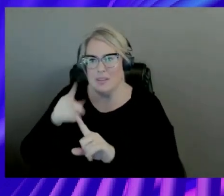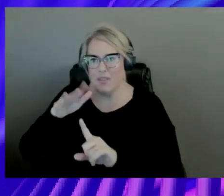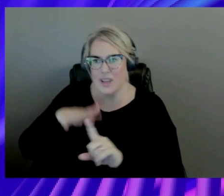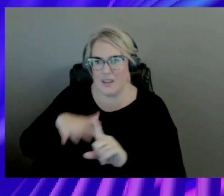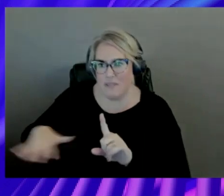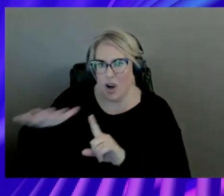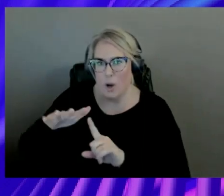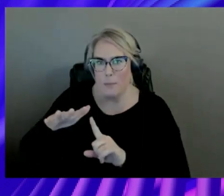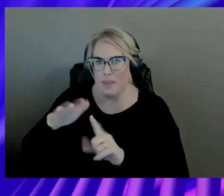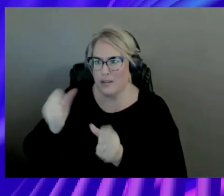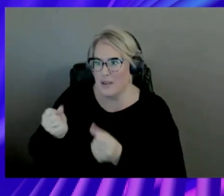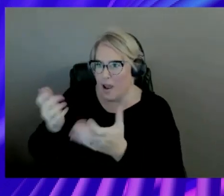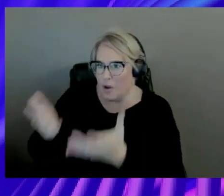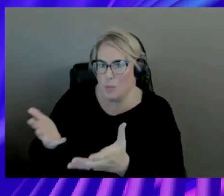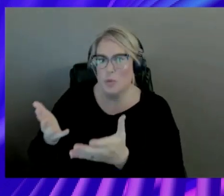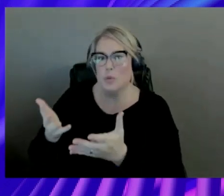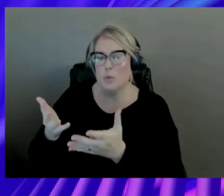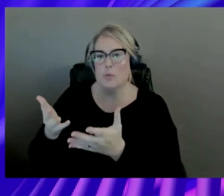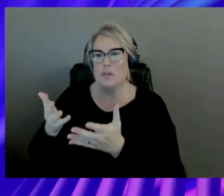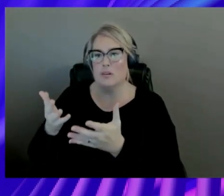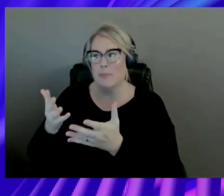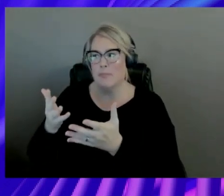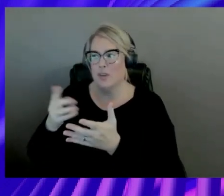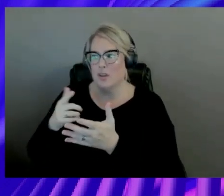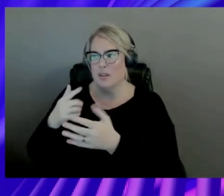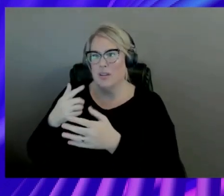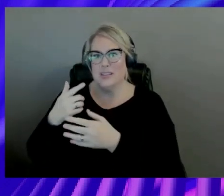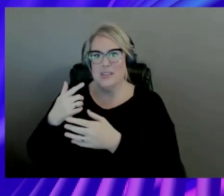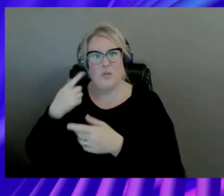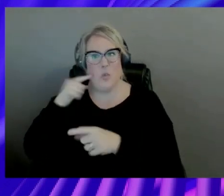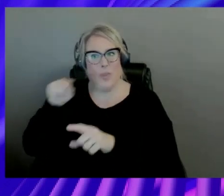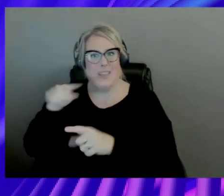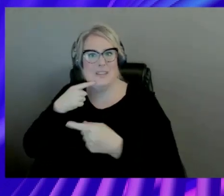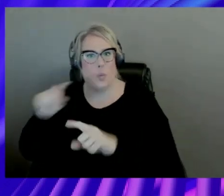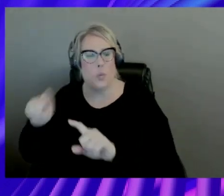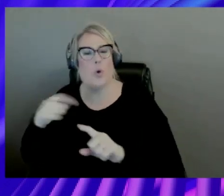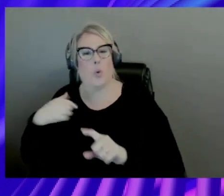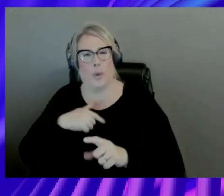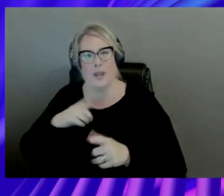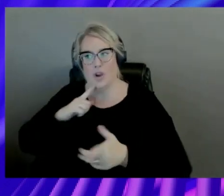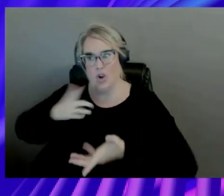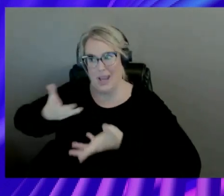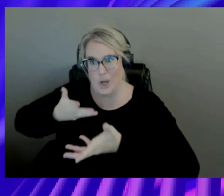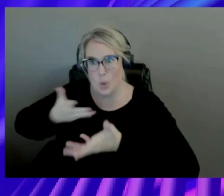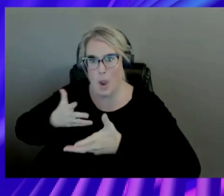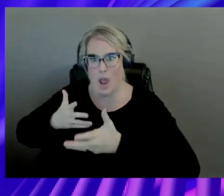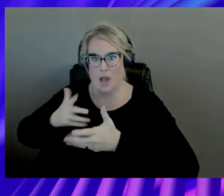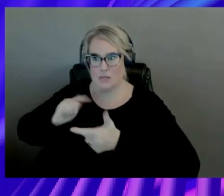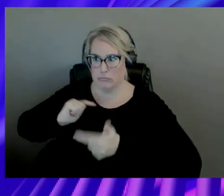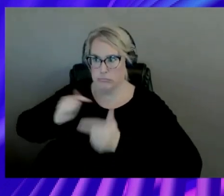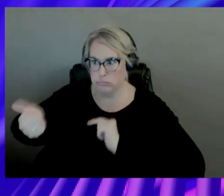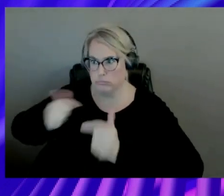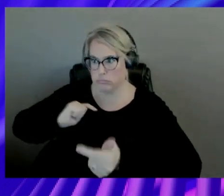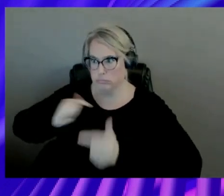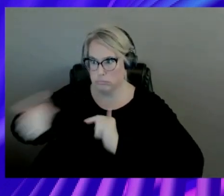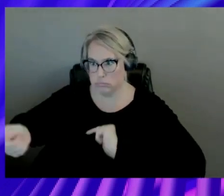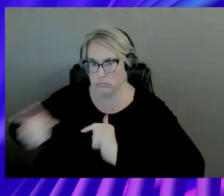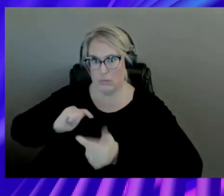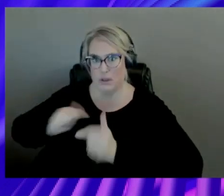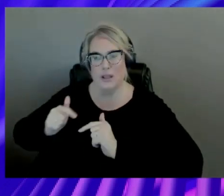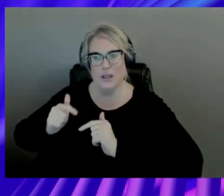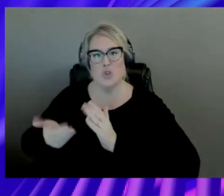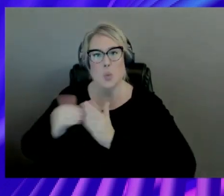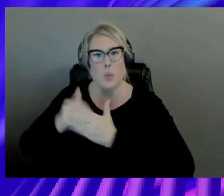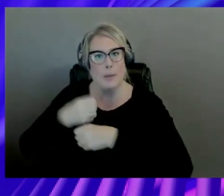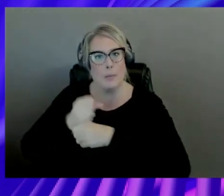you used in order to facilitate this to work? We're interacting with you on how to reproduce the problem, because what we're going to do